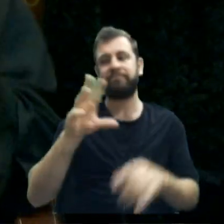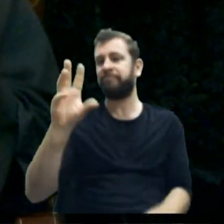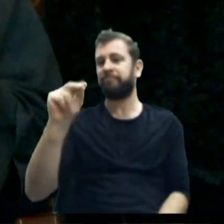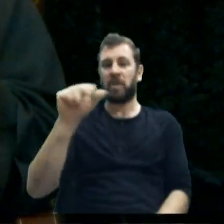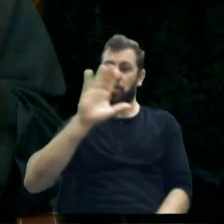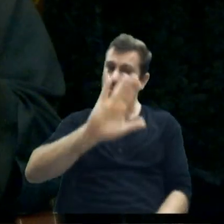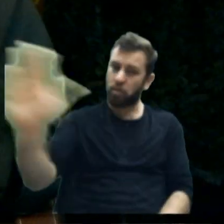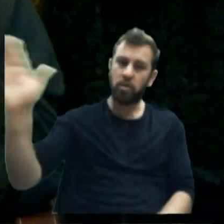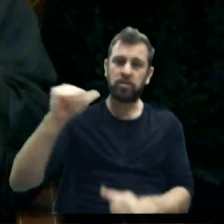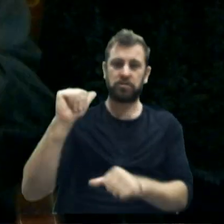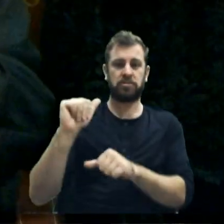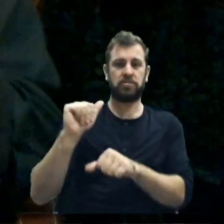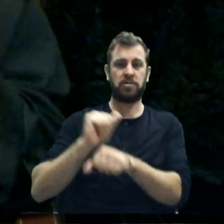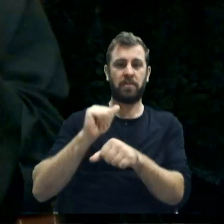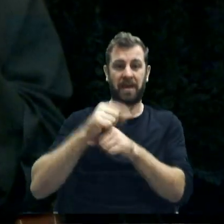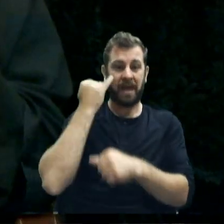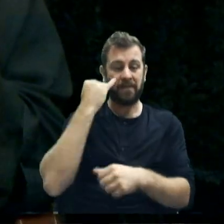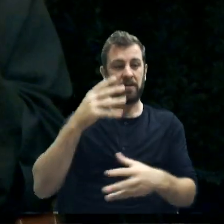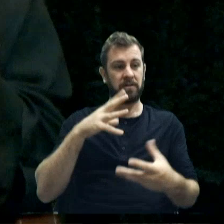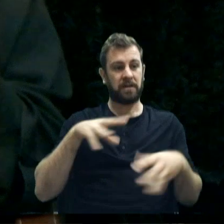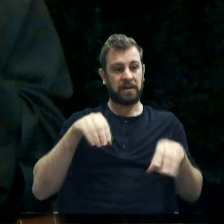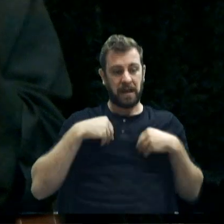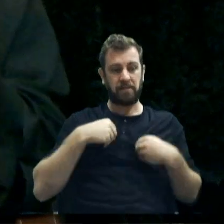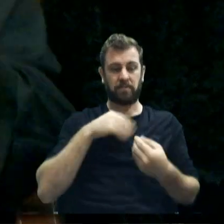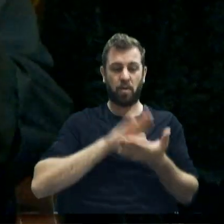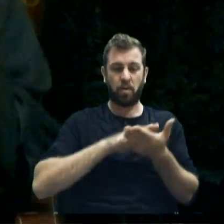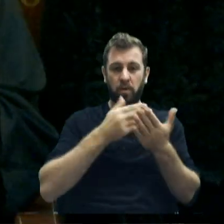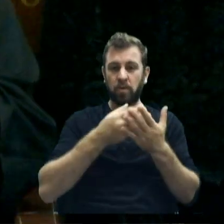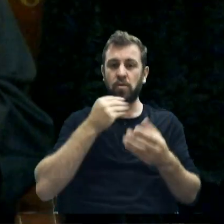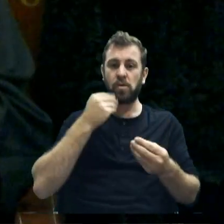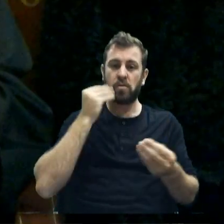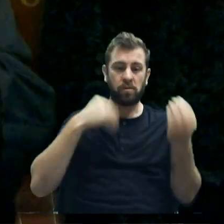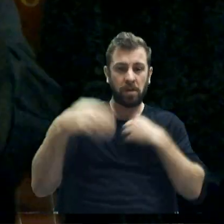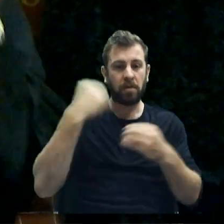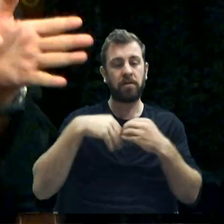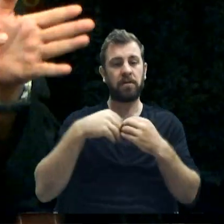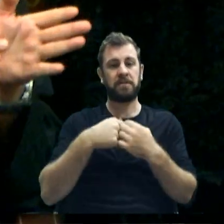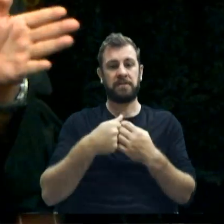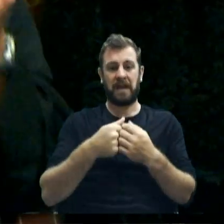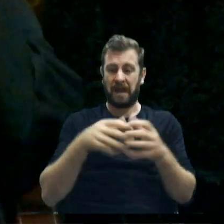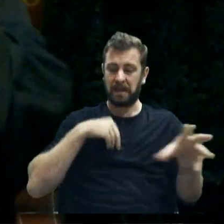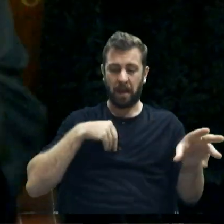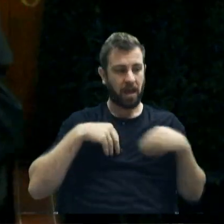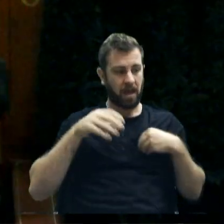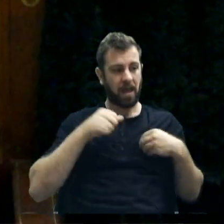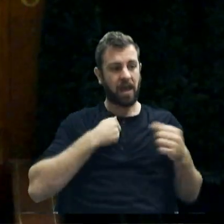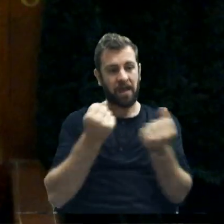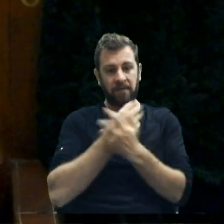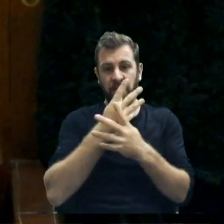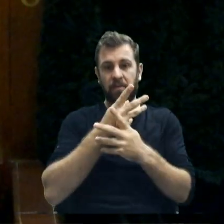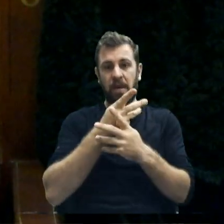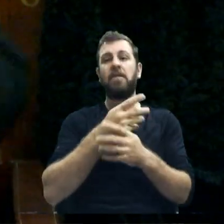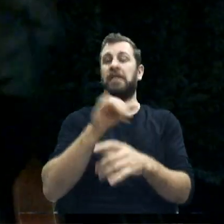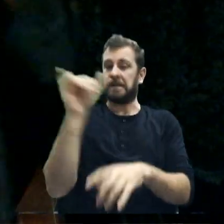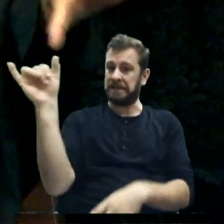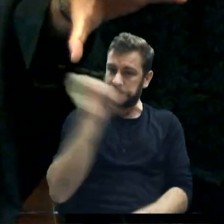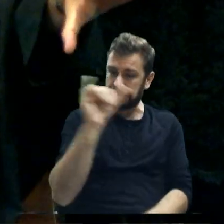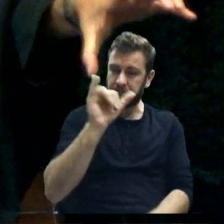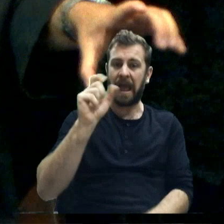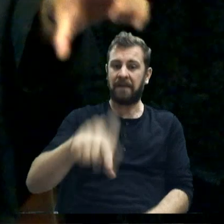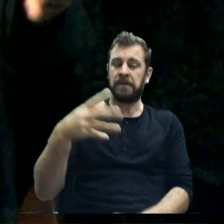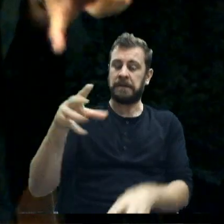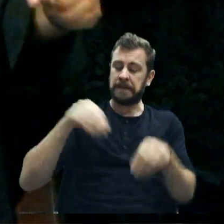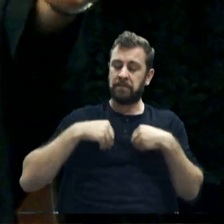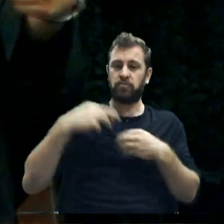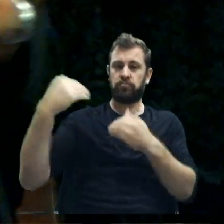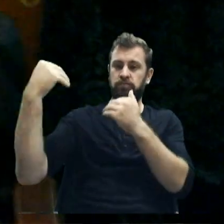accept that home-cooked meal and accept that chai when you come home, accept that. At the same time, accept the responsibility of taking your